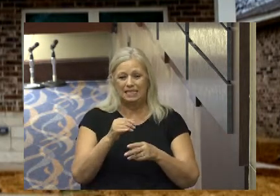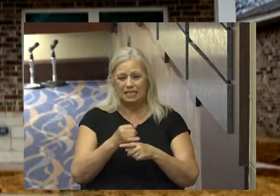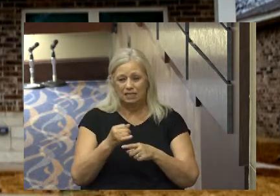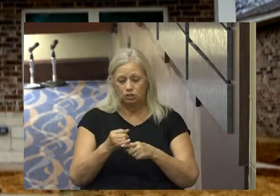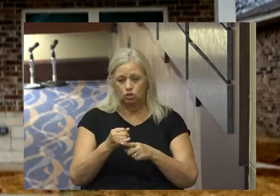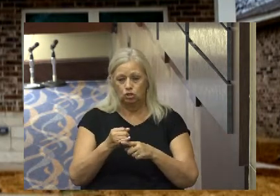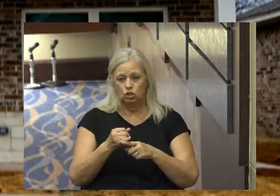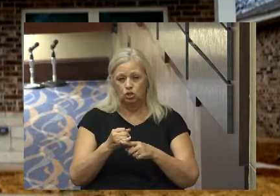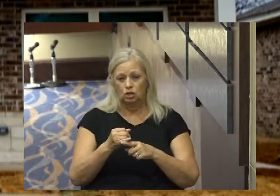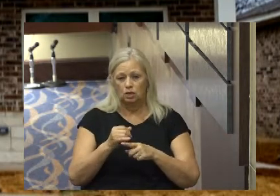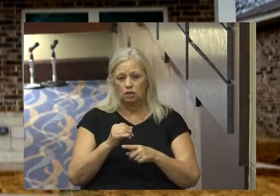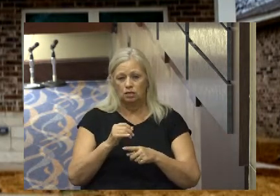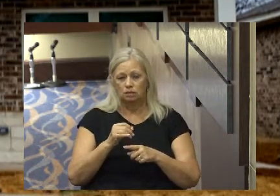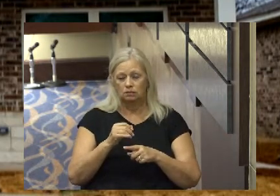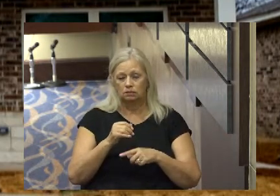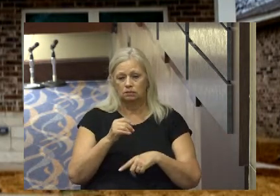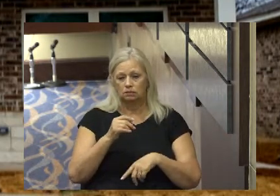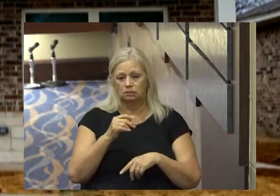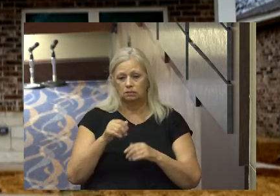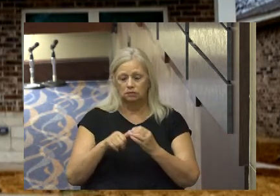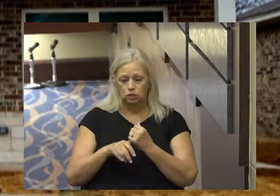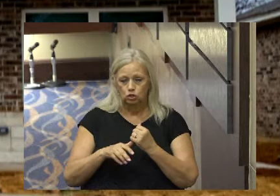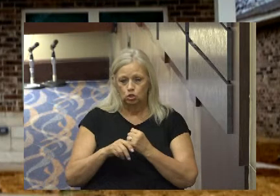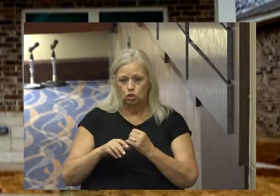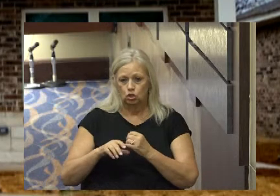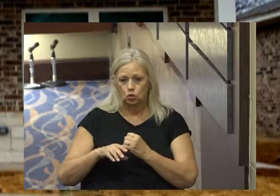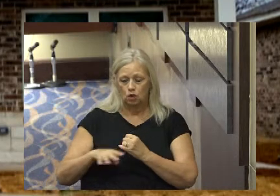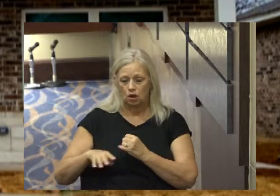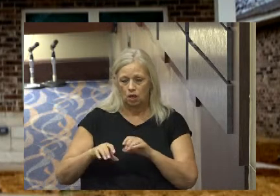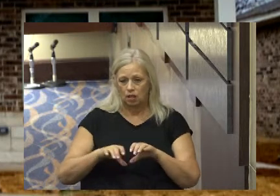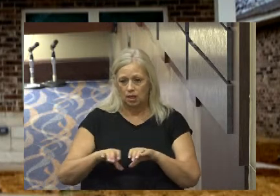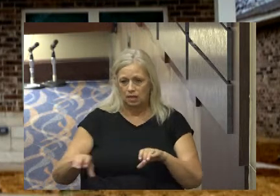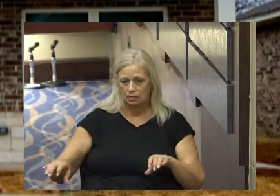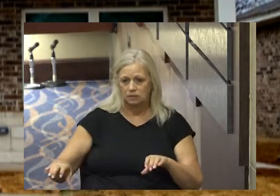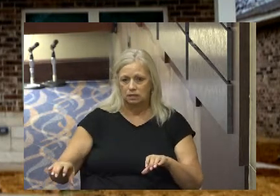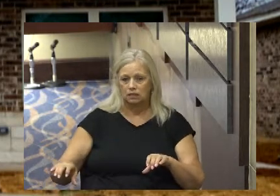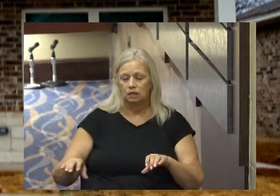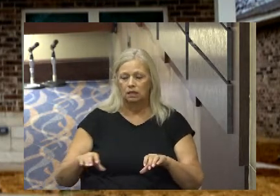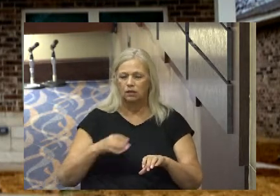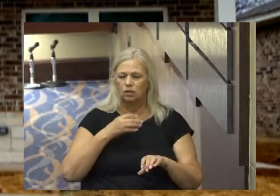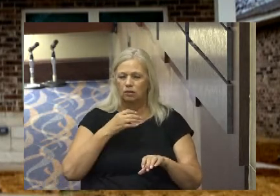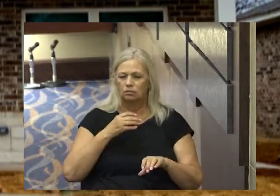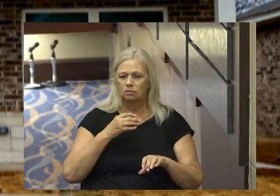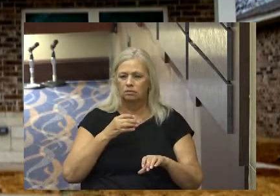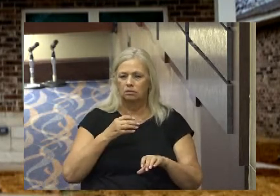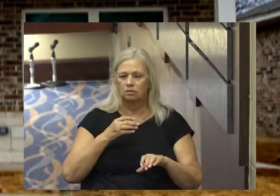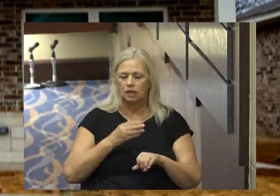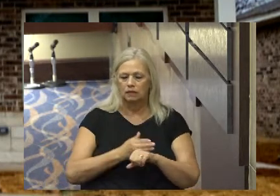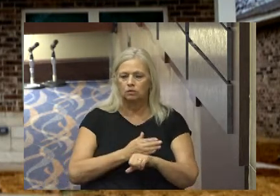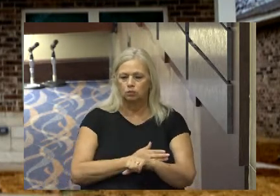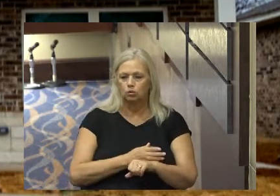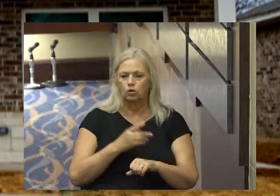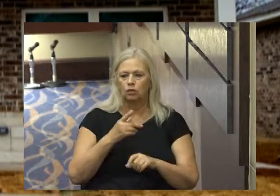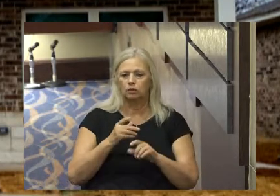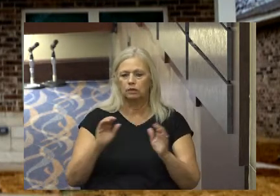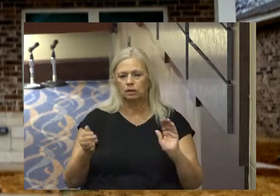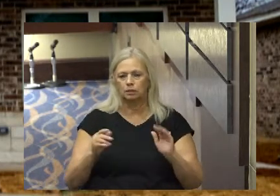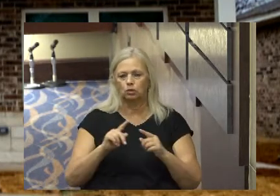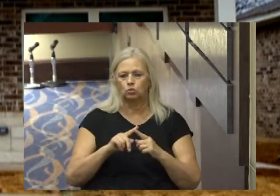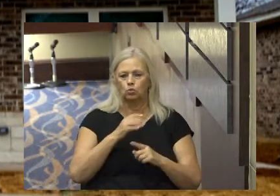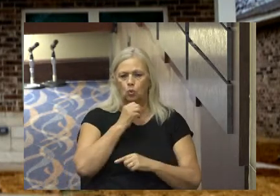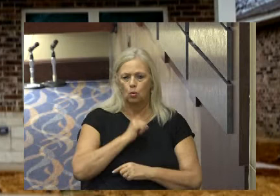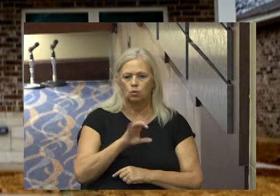of the issues of the breaking clay pipes in those neighborhoods around this subdivision. So we did that in